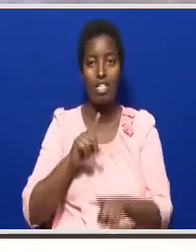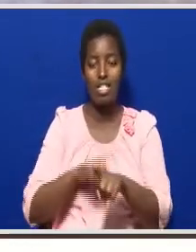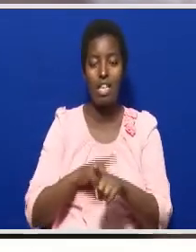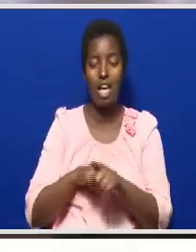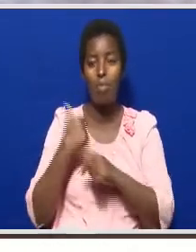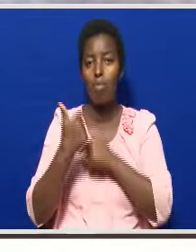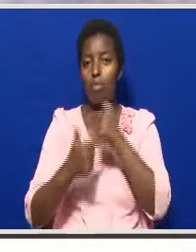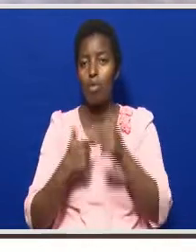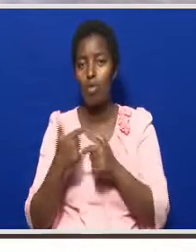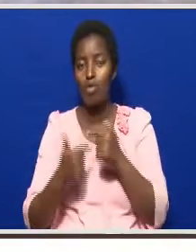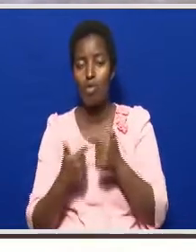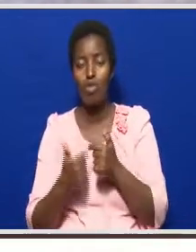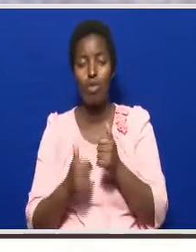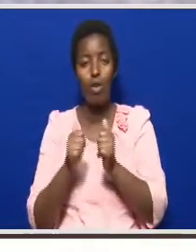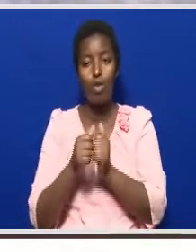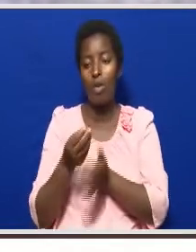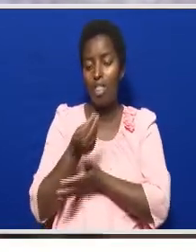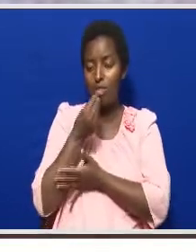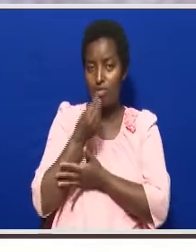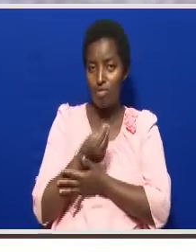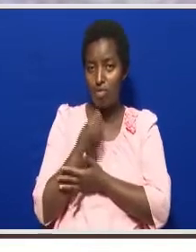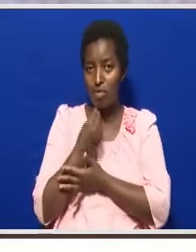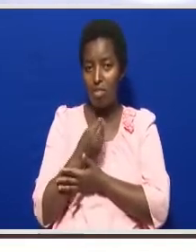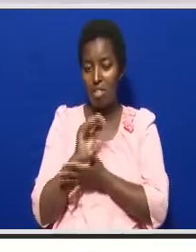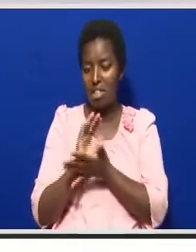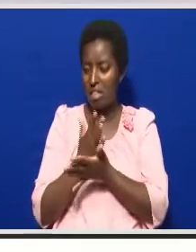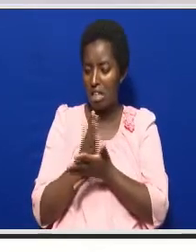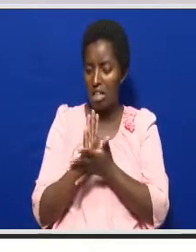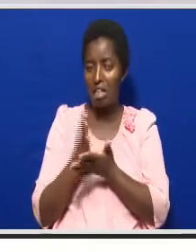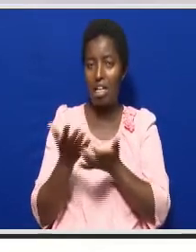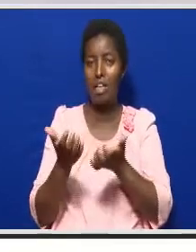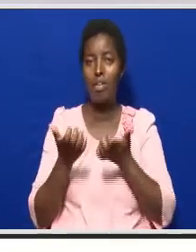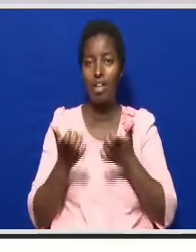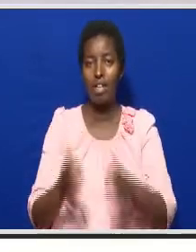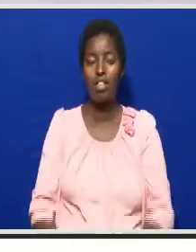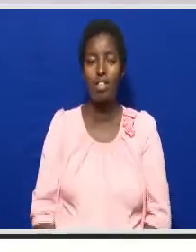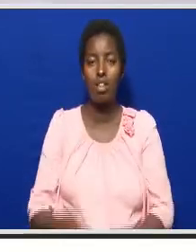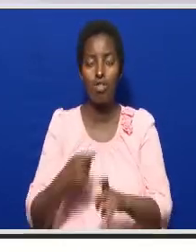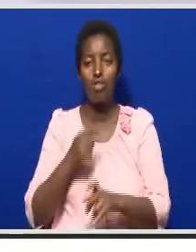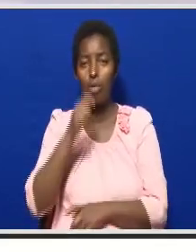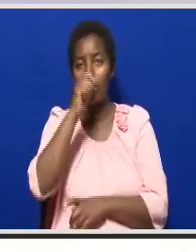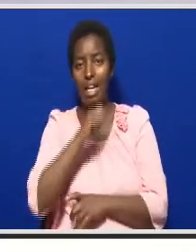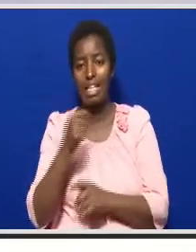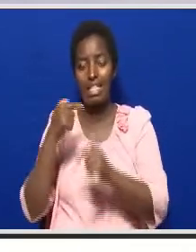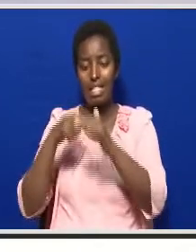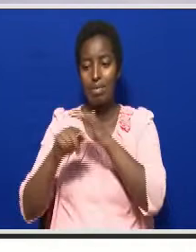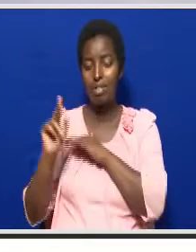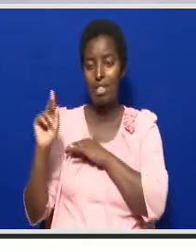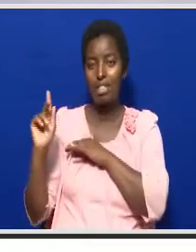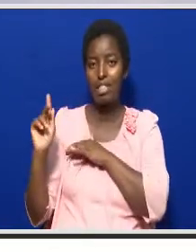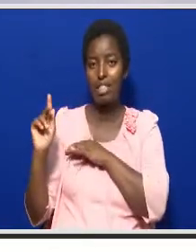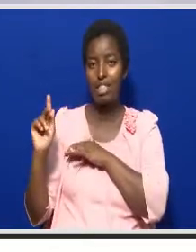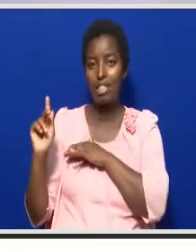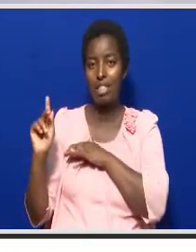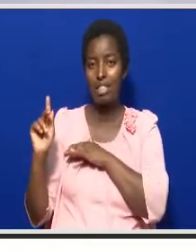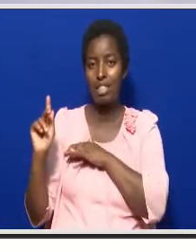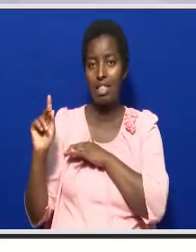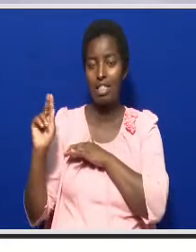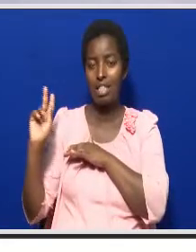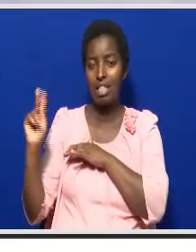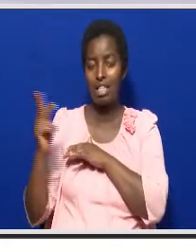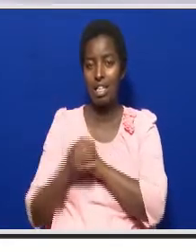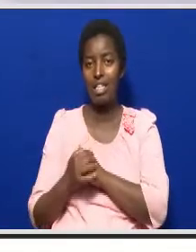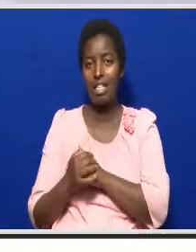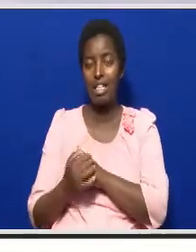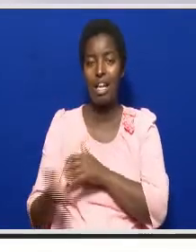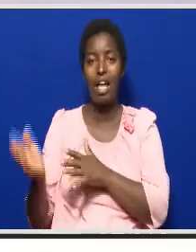with food, with a tool, anything. From Dar es Salaam to Kenya, to Kampala, Burundi, Rwanda and